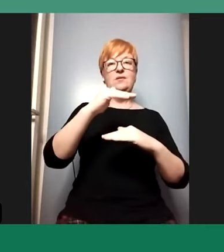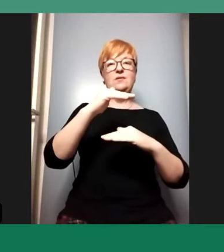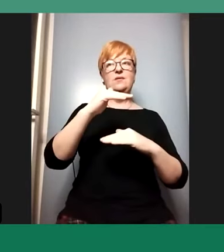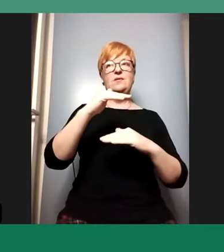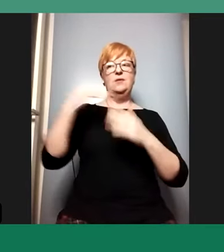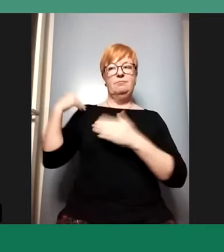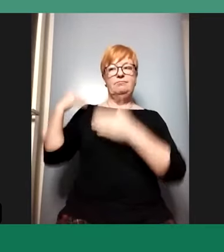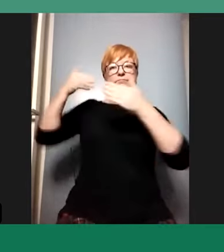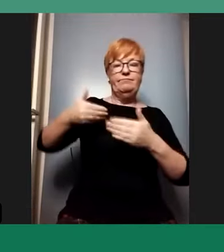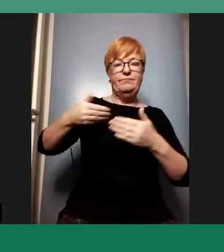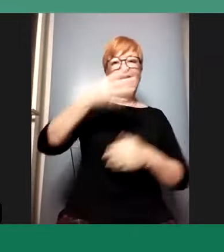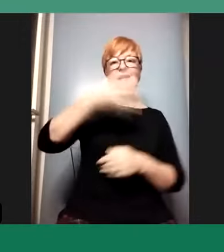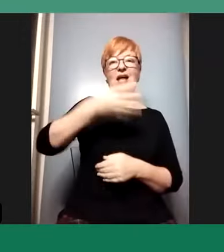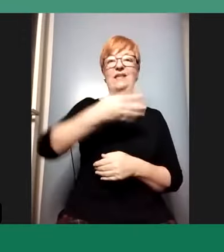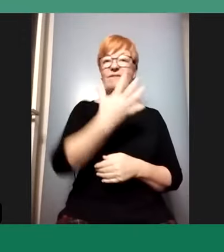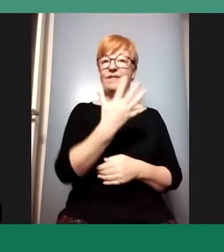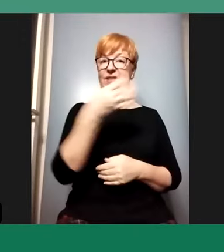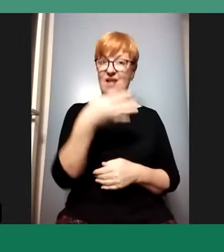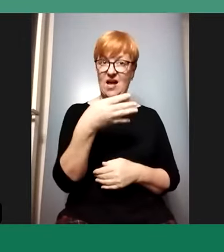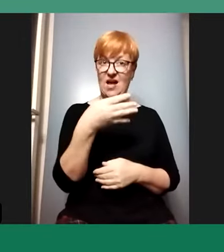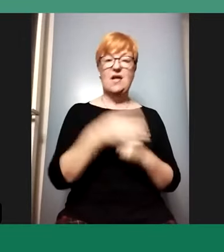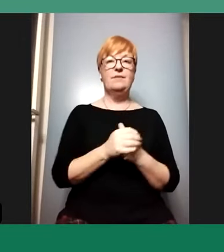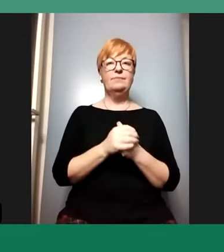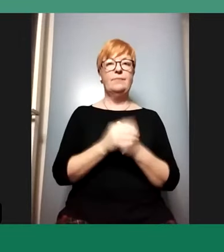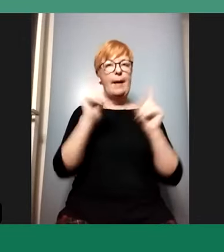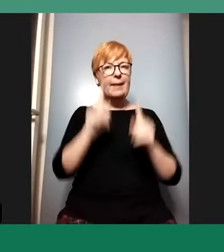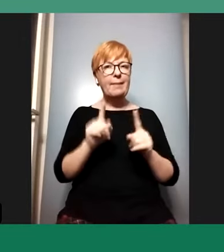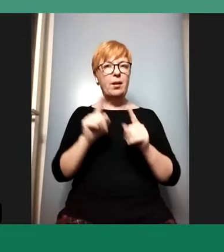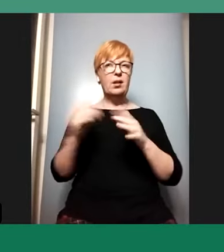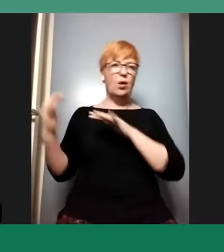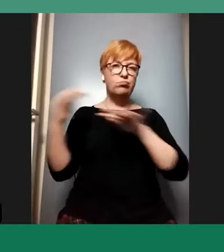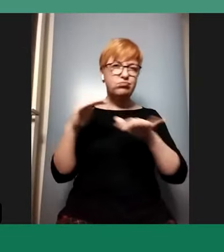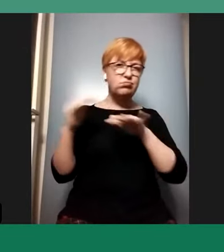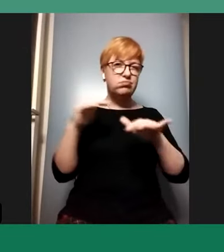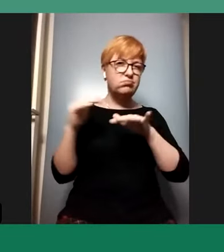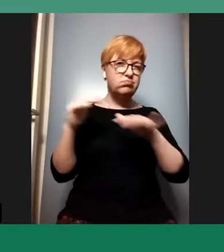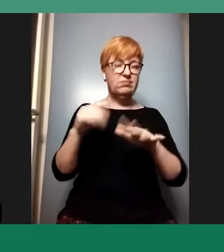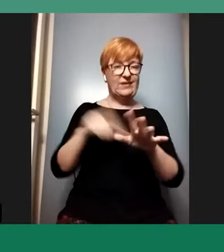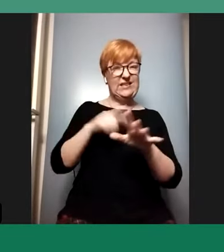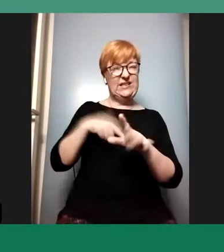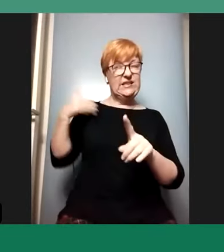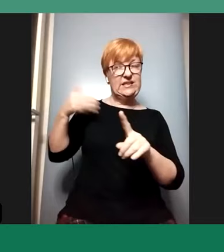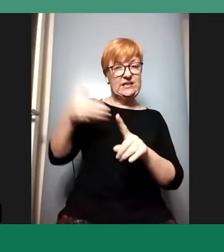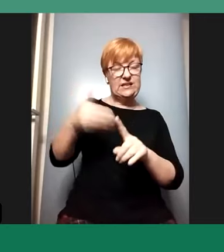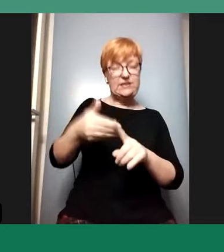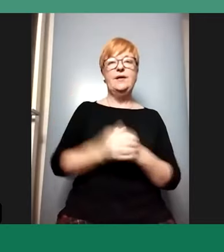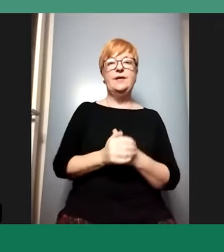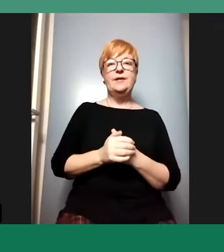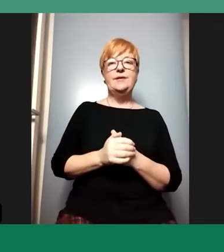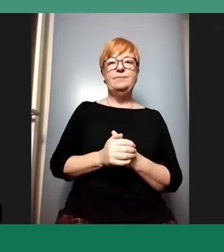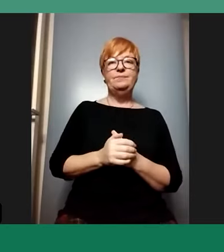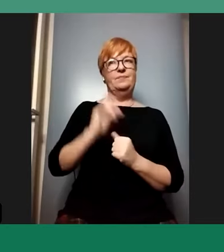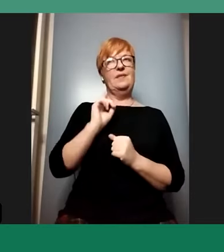1959, because, you know, people were coming all of these years, and that's a particular sort of, you know, the generation that inspired the sort of Black